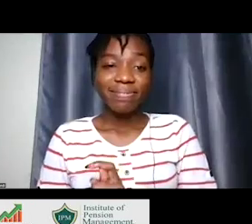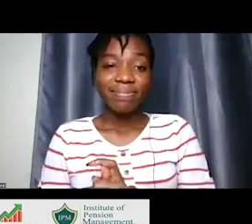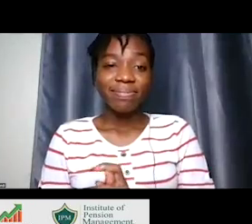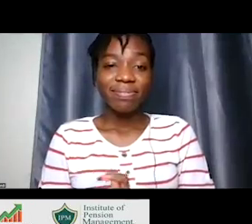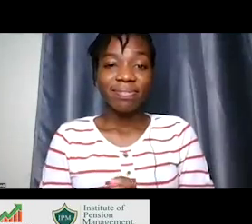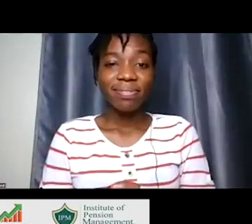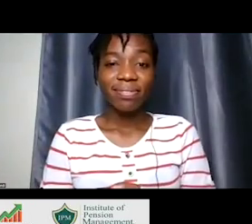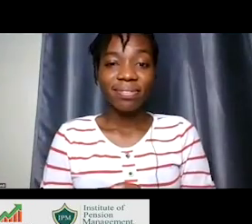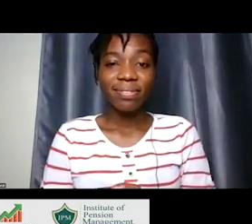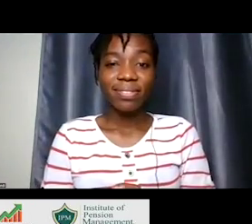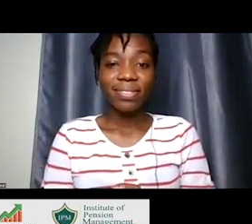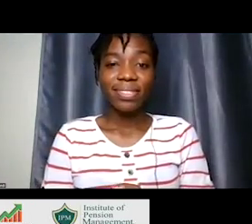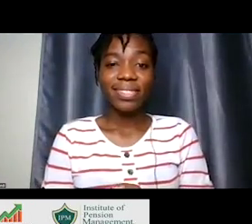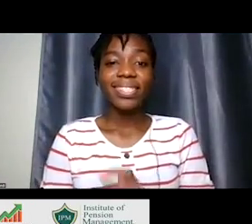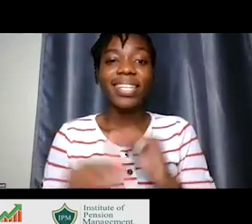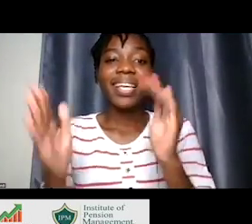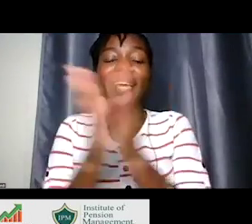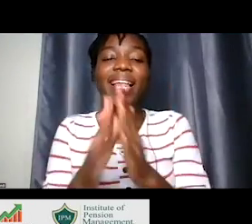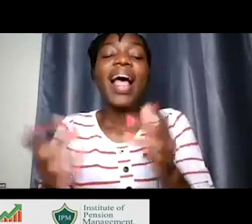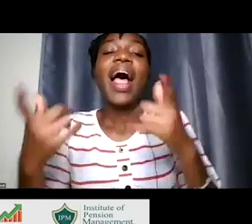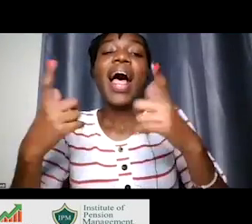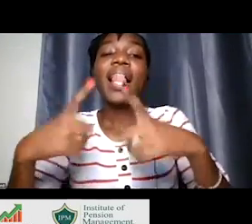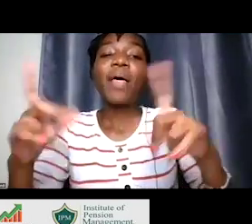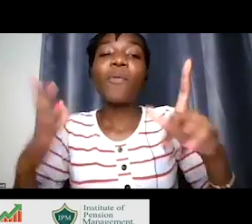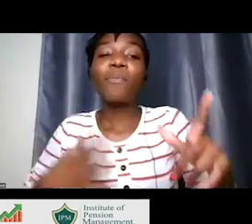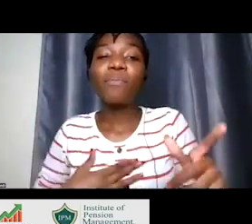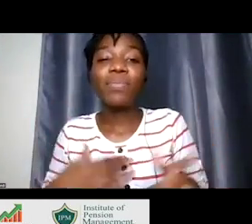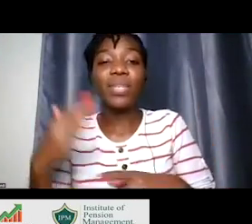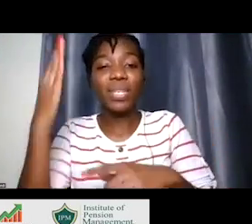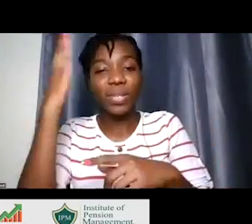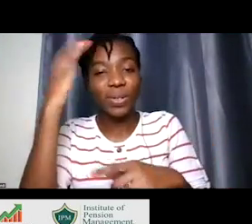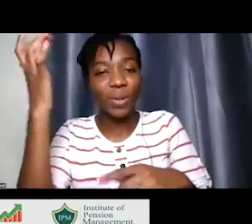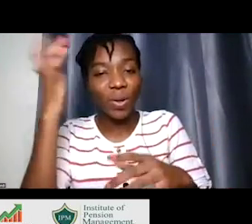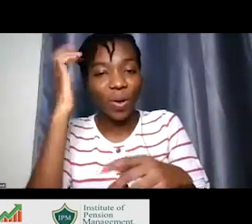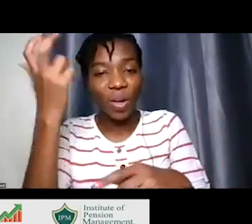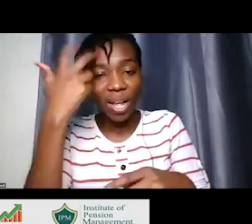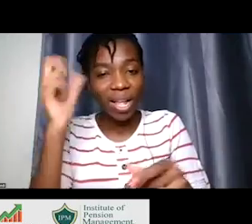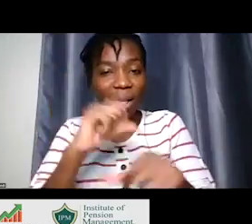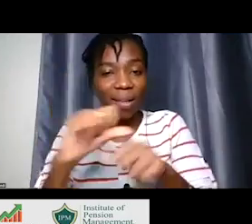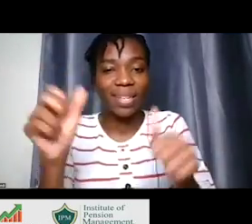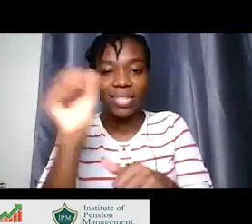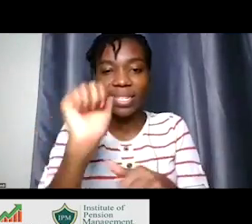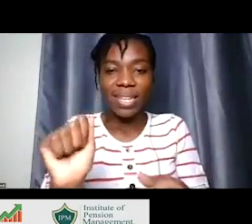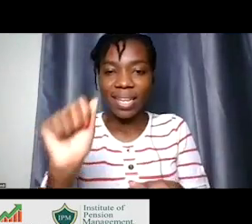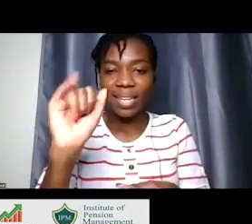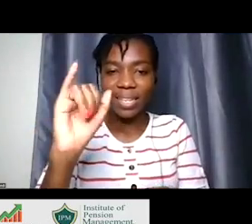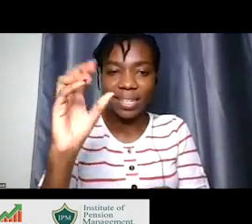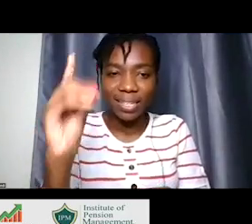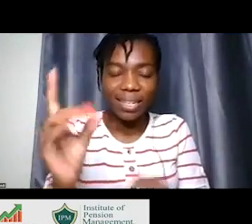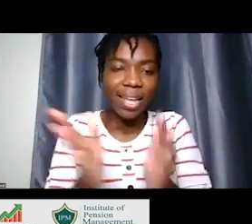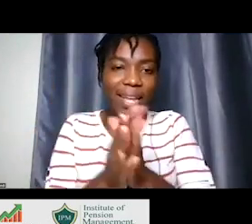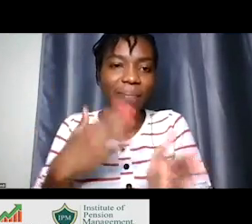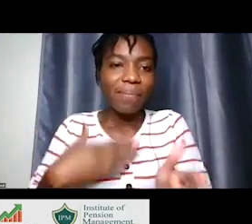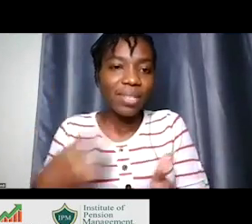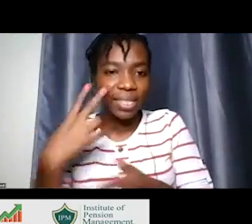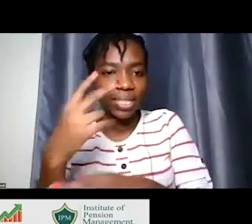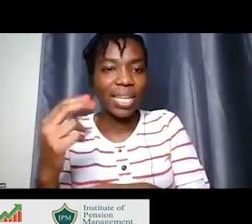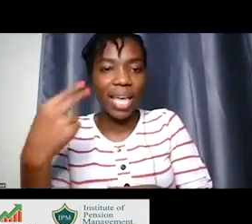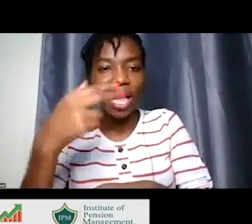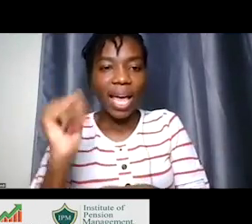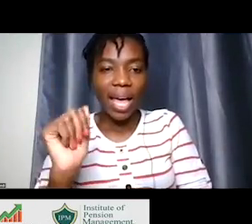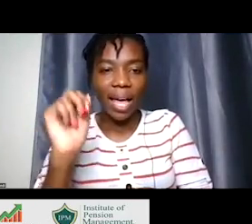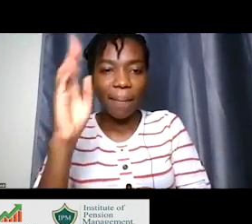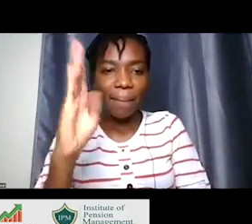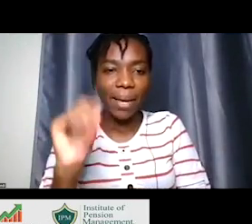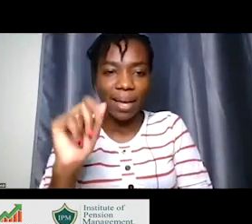Yeah, I have seen, allow me to recognize the presence of Saidi Ali Kwan. I have also seen Herbert Zakeh. I have also seen